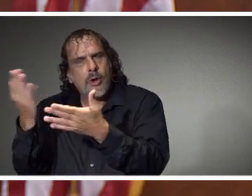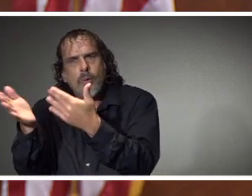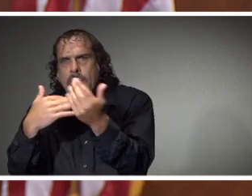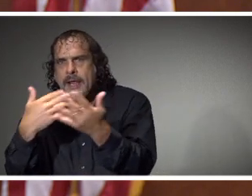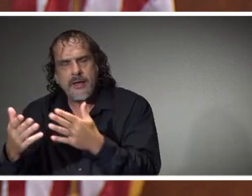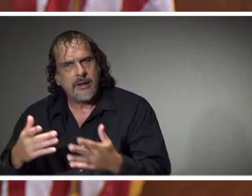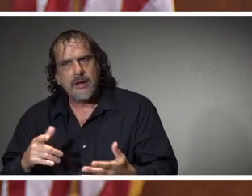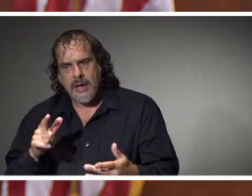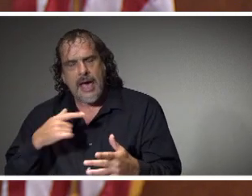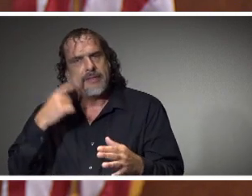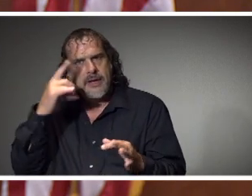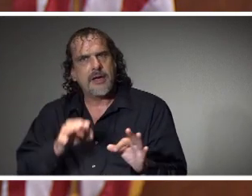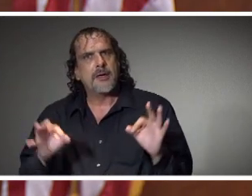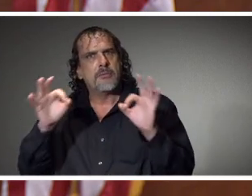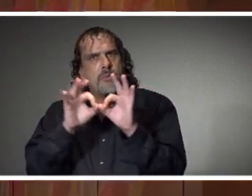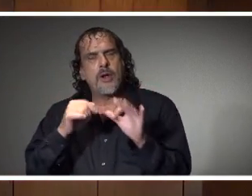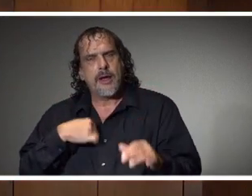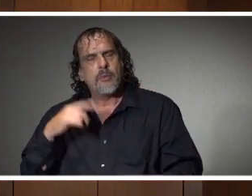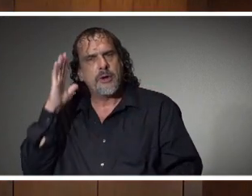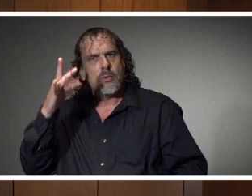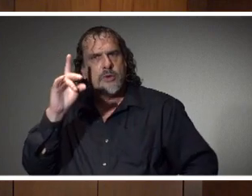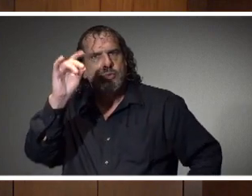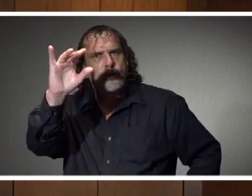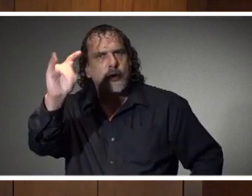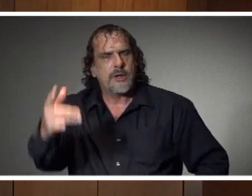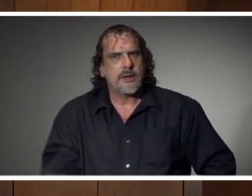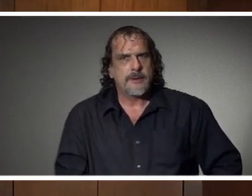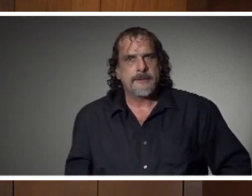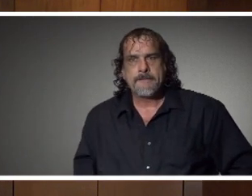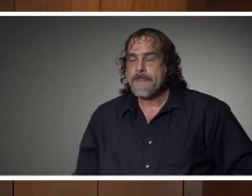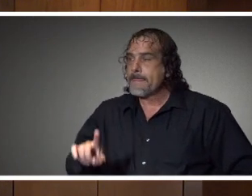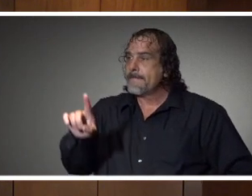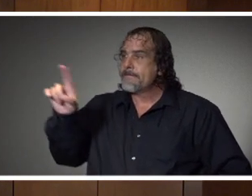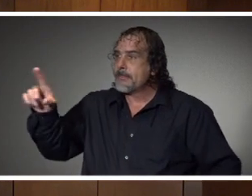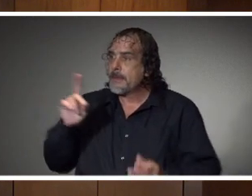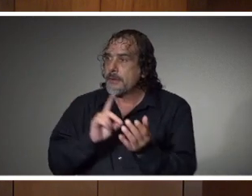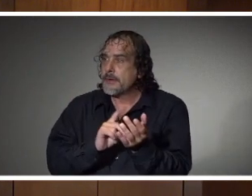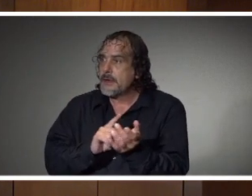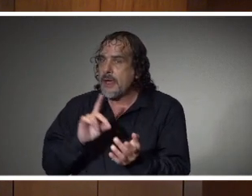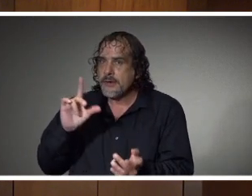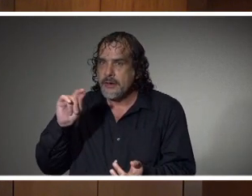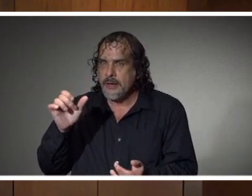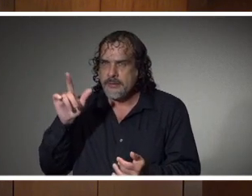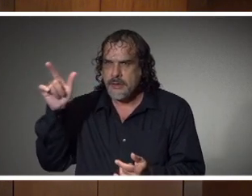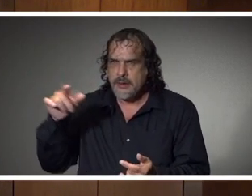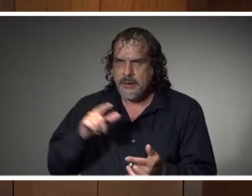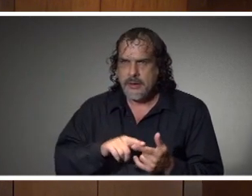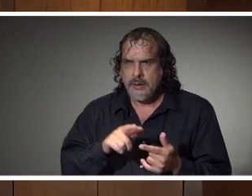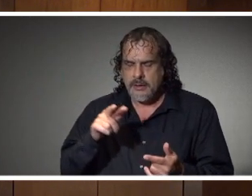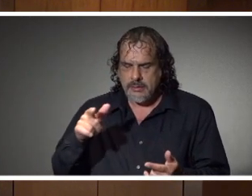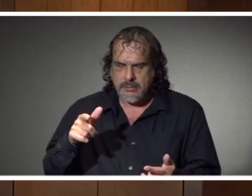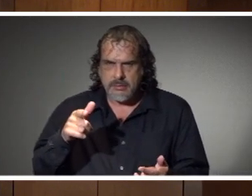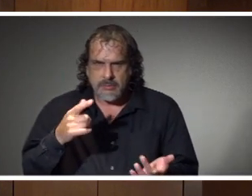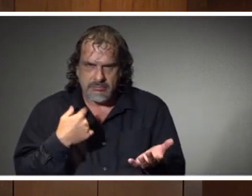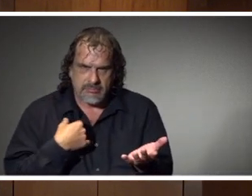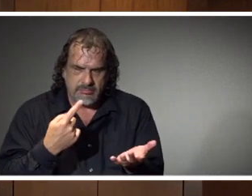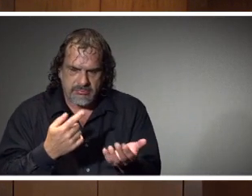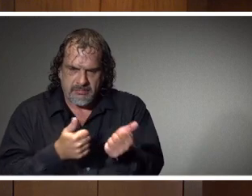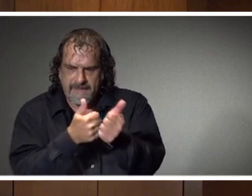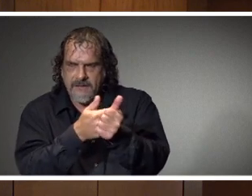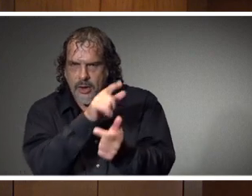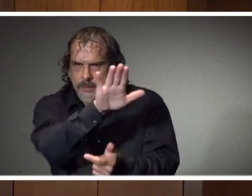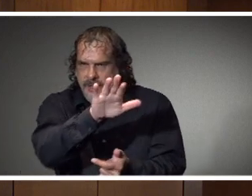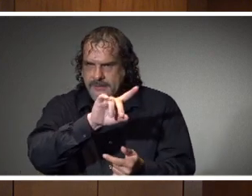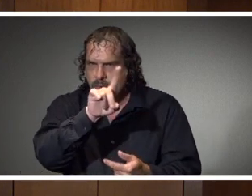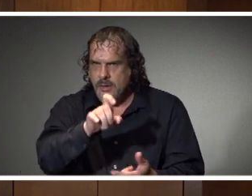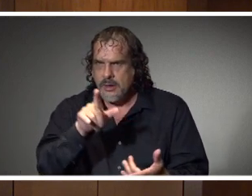believe it's critically important that we do. Joe. Dr. Dobbs, and a quick follow-up after this question. Has there been any evidence